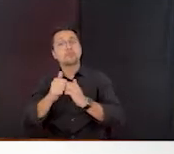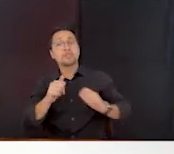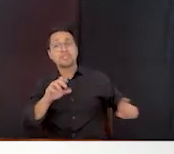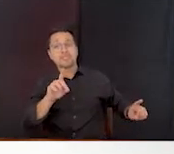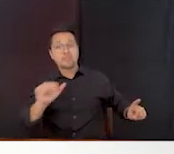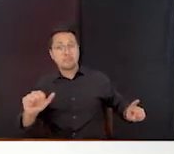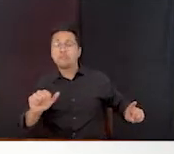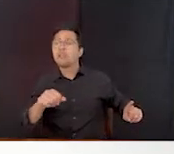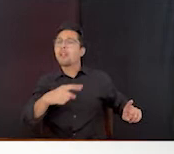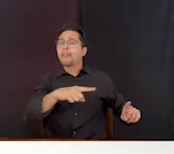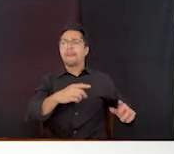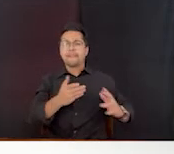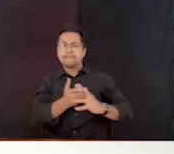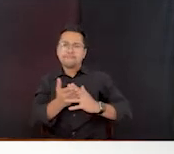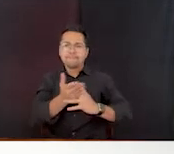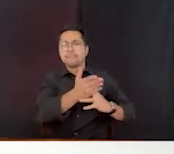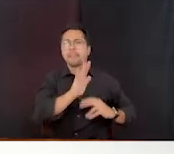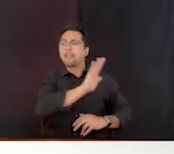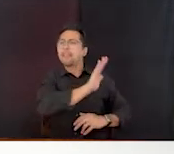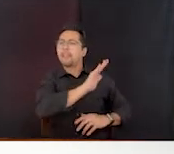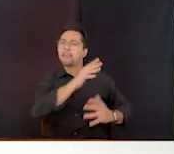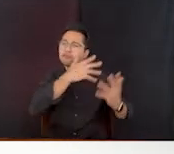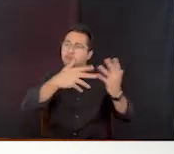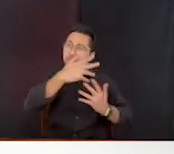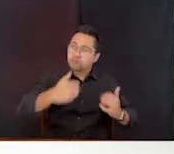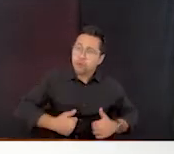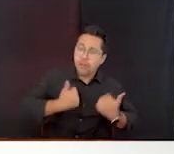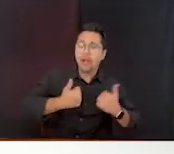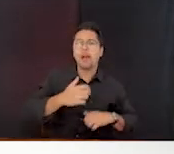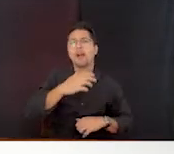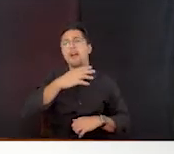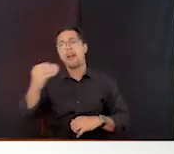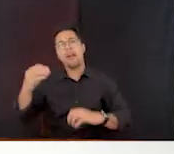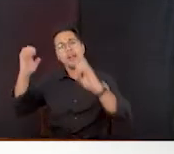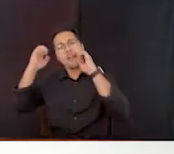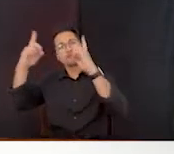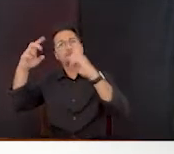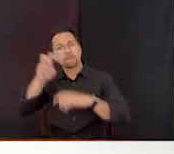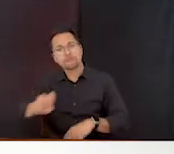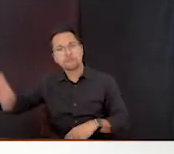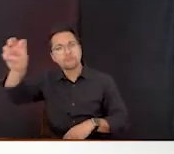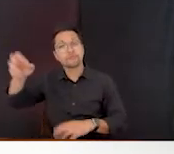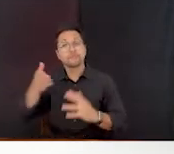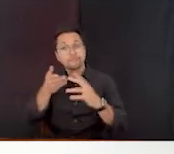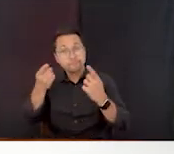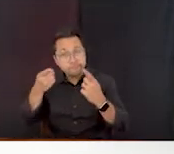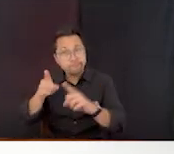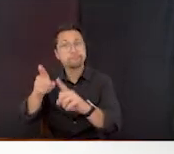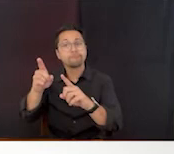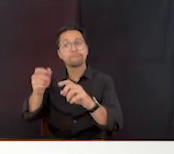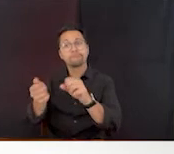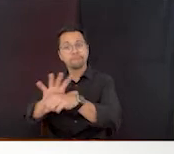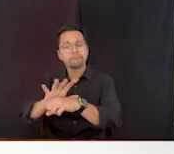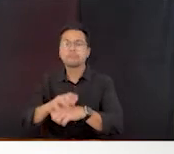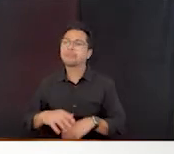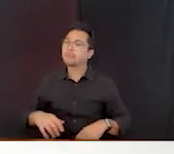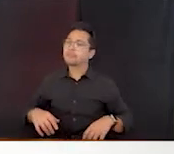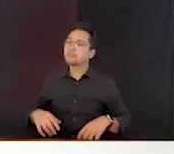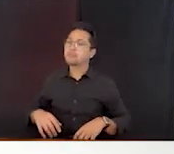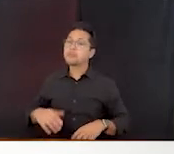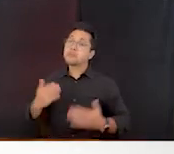And so we are distinguishing between two different perspectives, trying to understand how